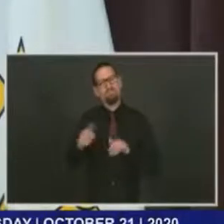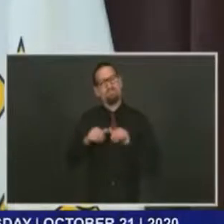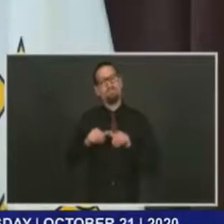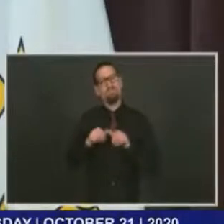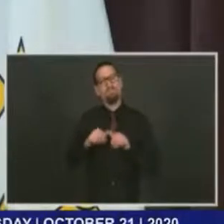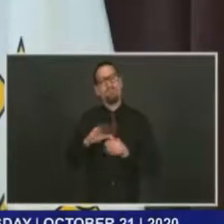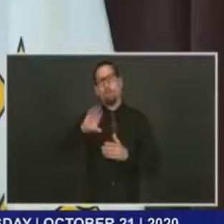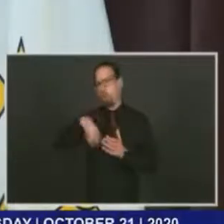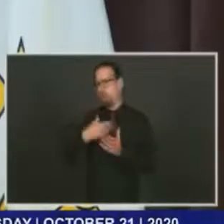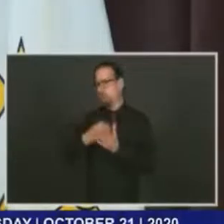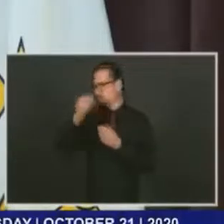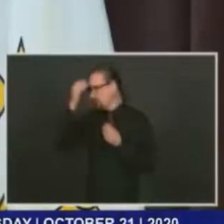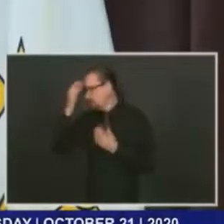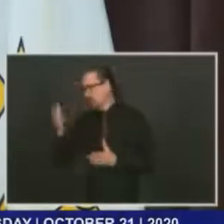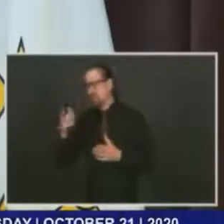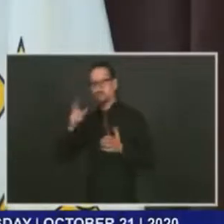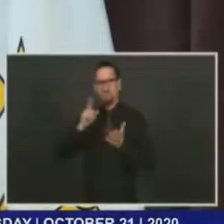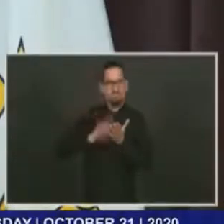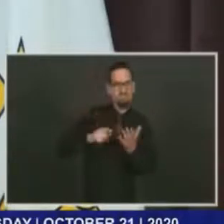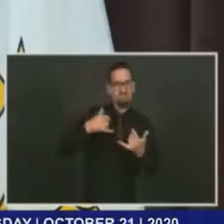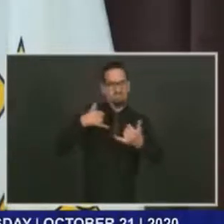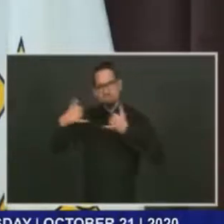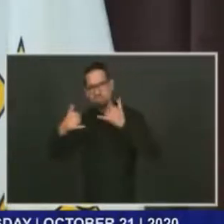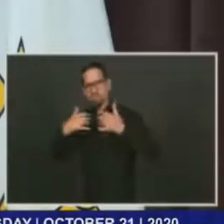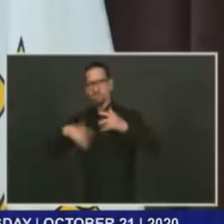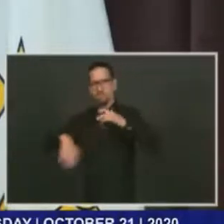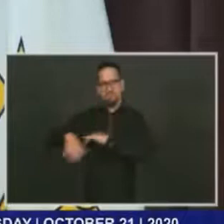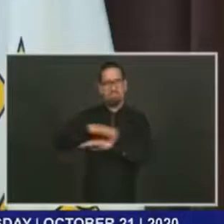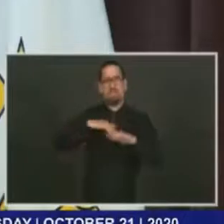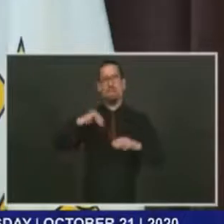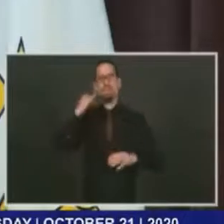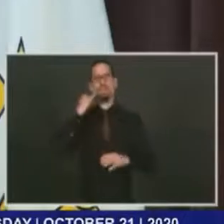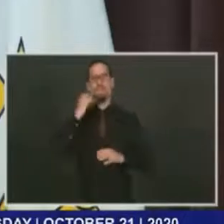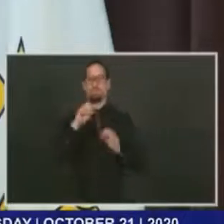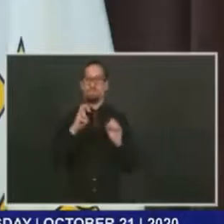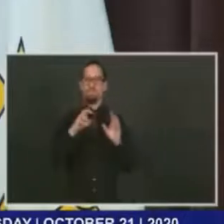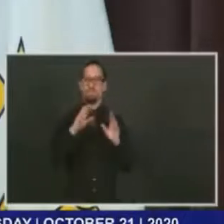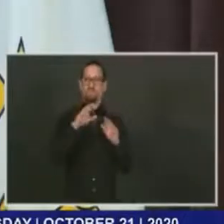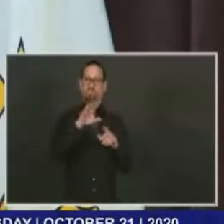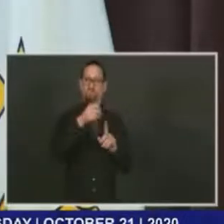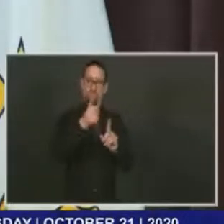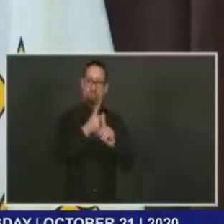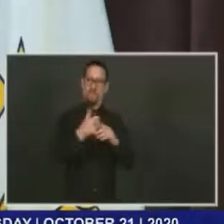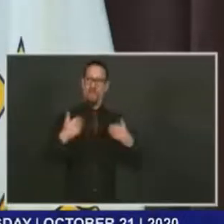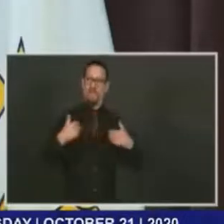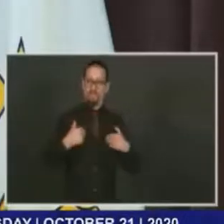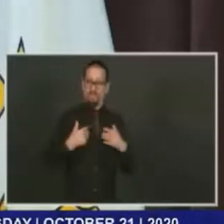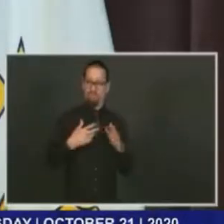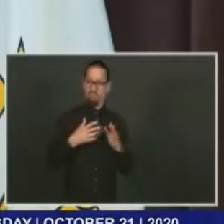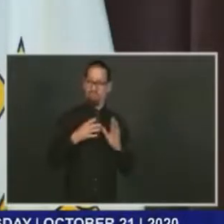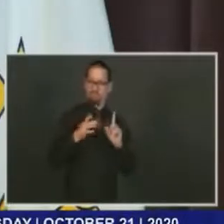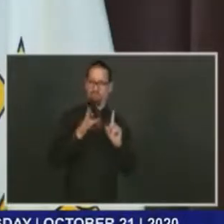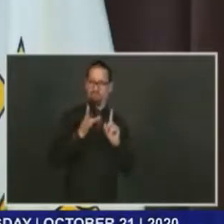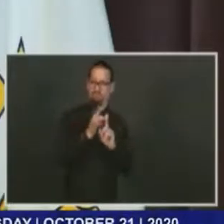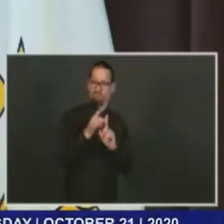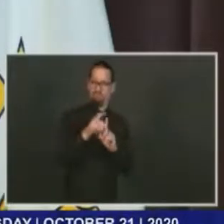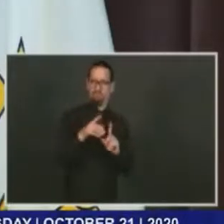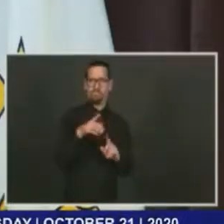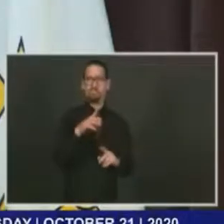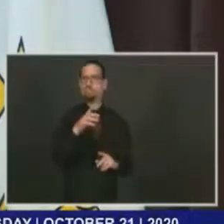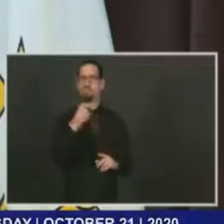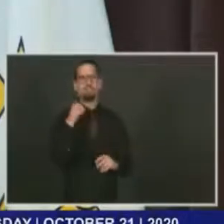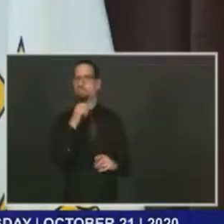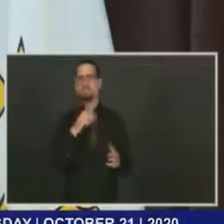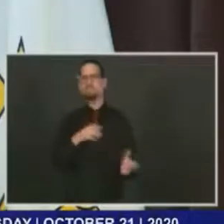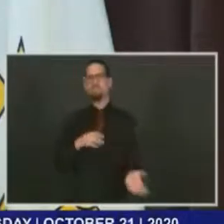you should not be sending your, if your child has symptoms, you should not be sending them to